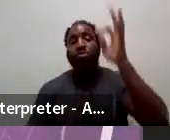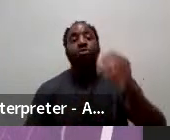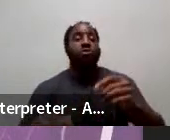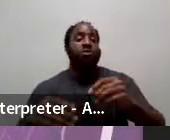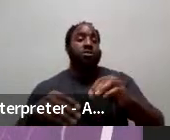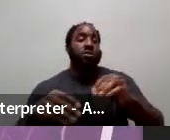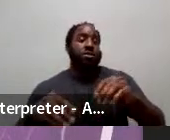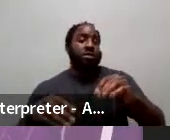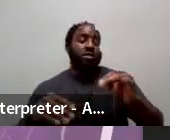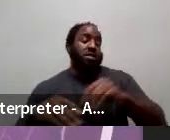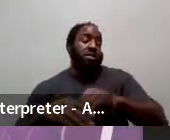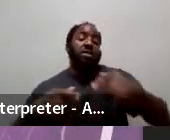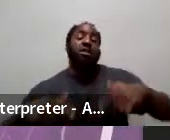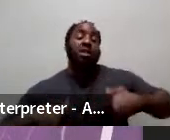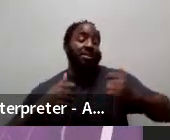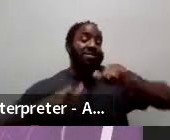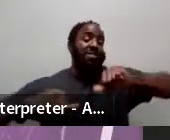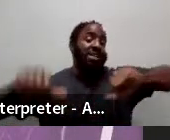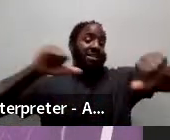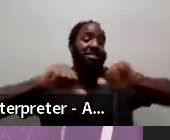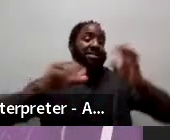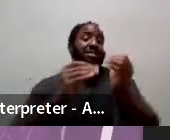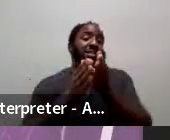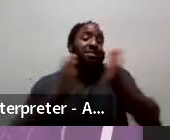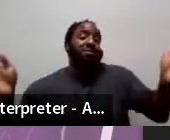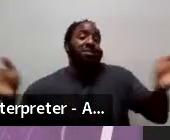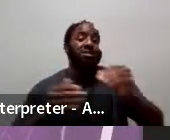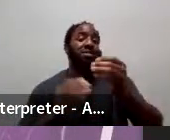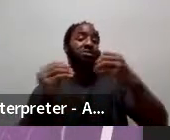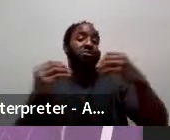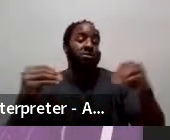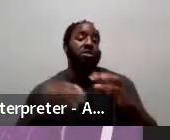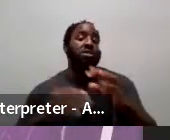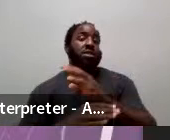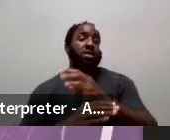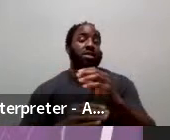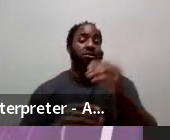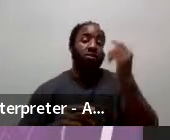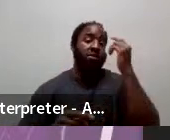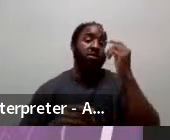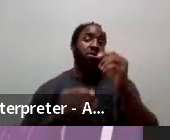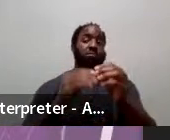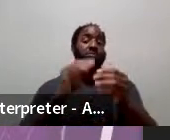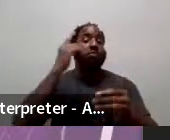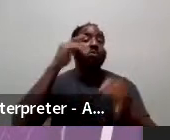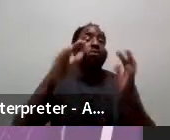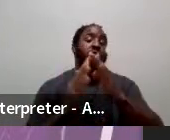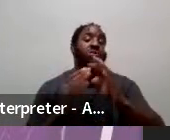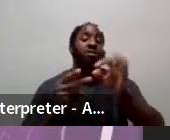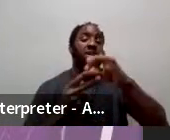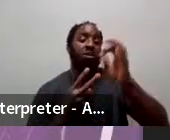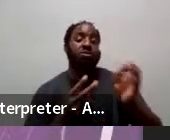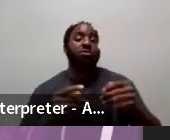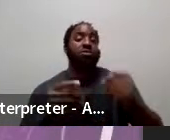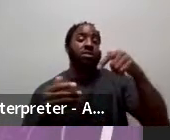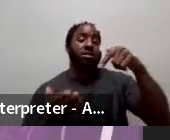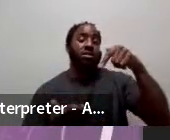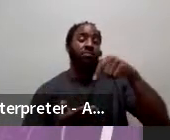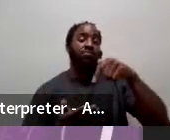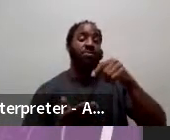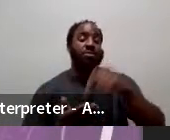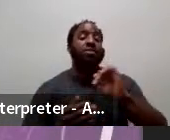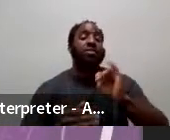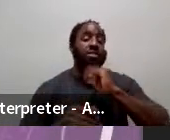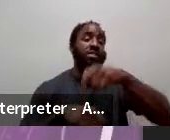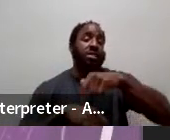sciences, and expanding retail and community facility options. This is also the time for us to ensure that we're doing everything